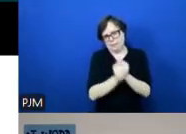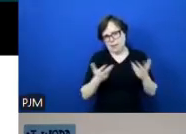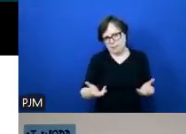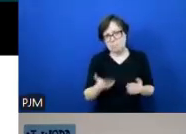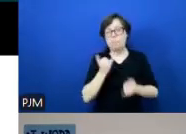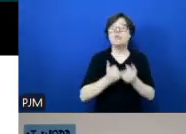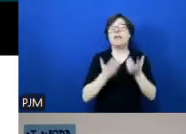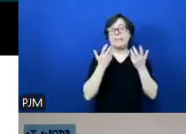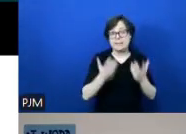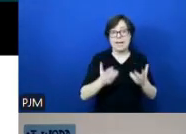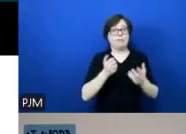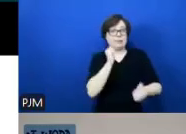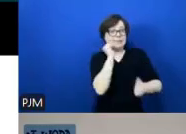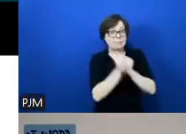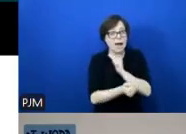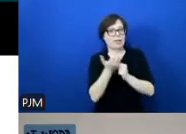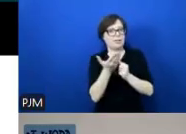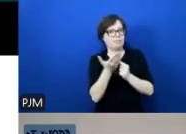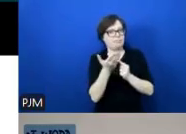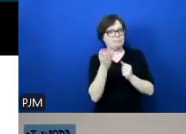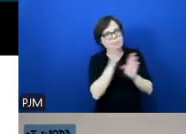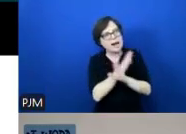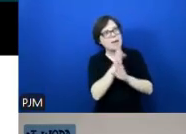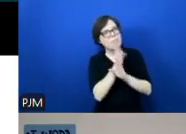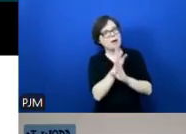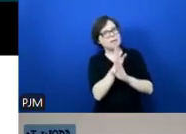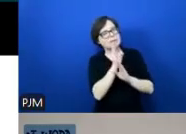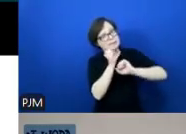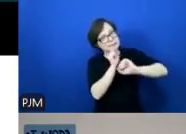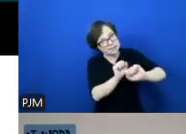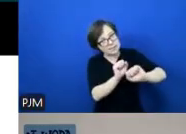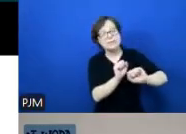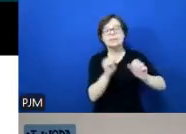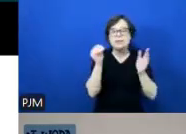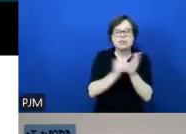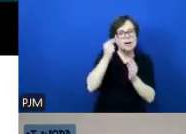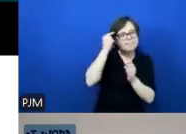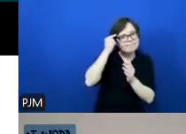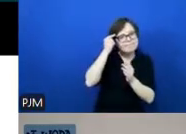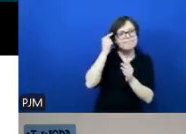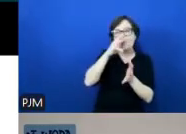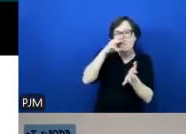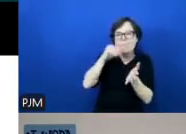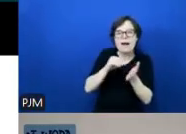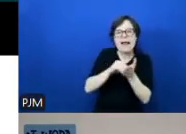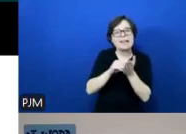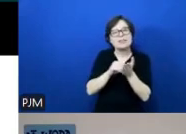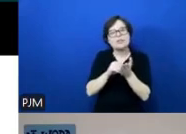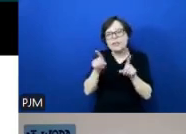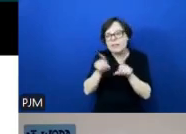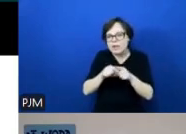And in order to counteract them, combat them efficiently, we need pragmatic, systematic,